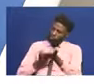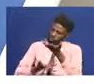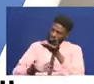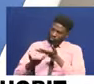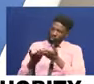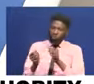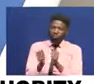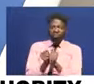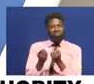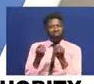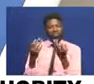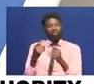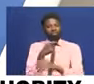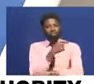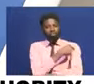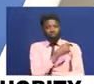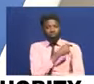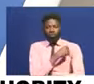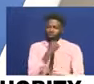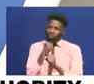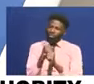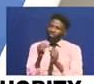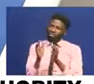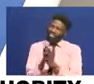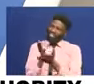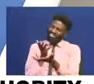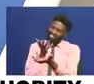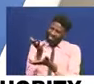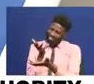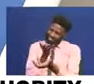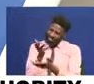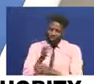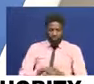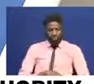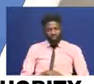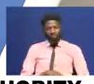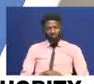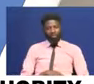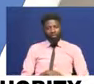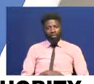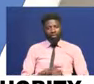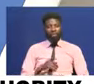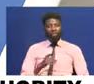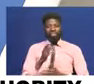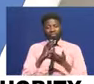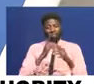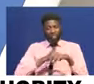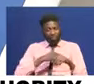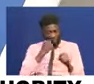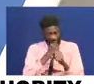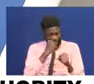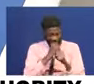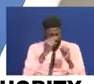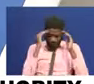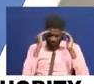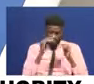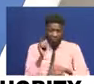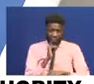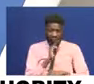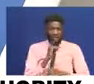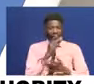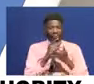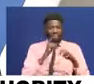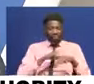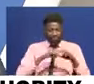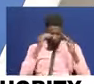complicated project. I know we might not engage to the extent that we should, because sometimes you've buried your head in work and getting stuff done, and you need to look up once in a